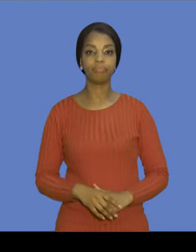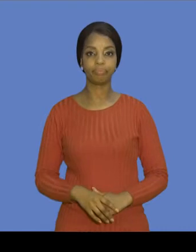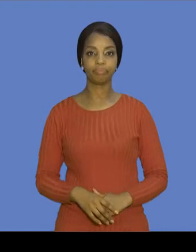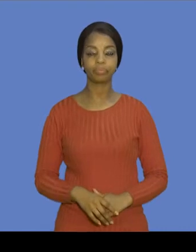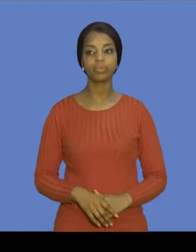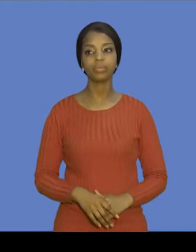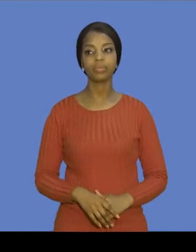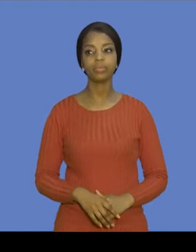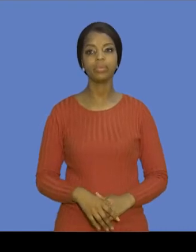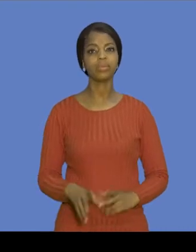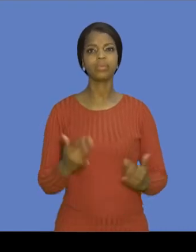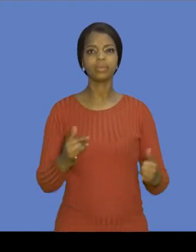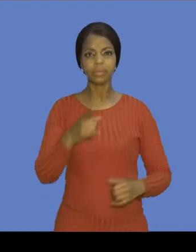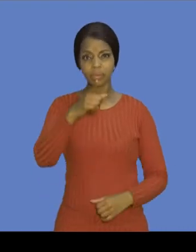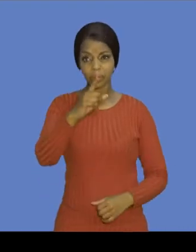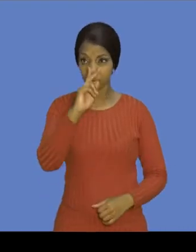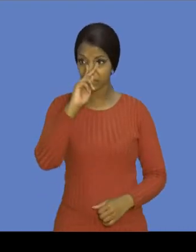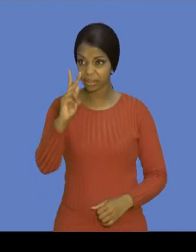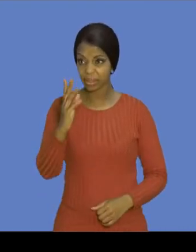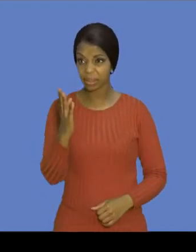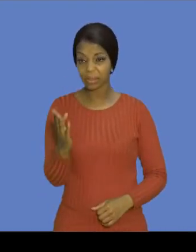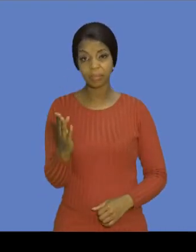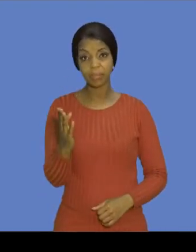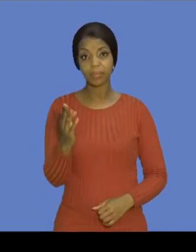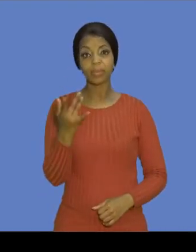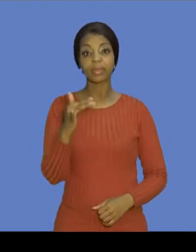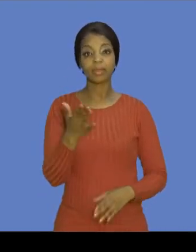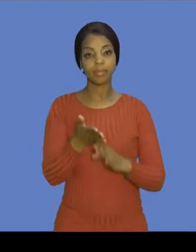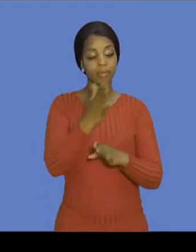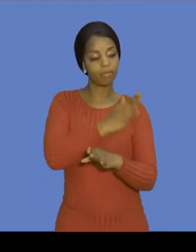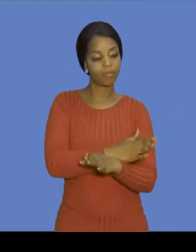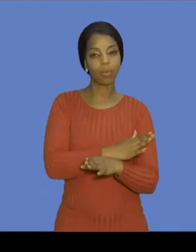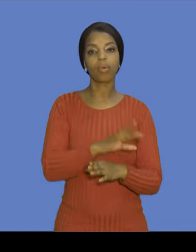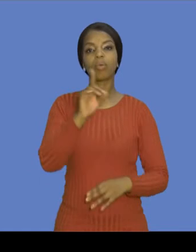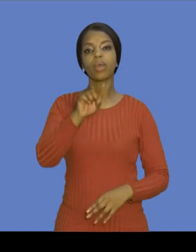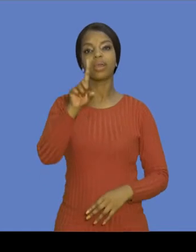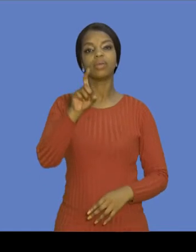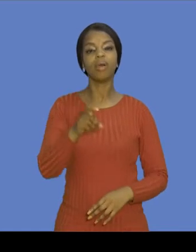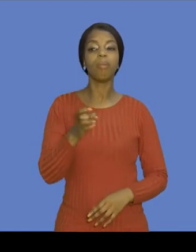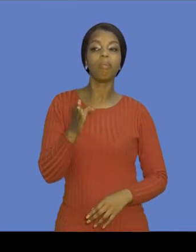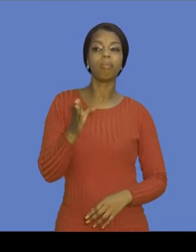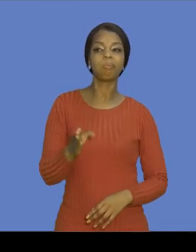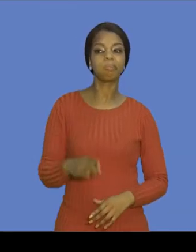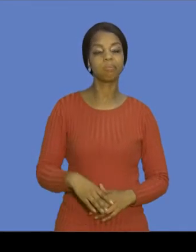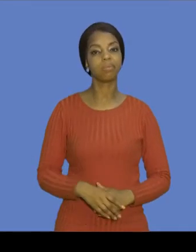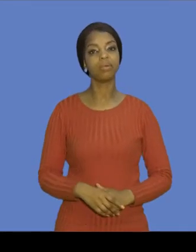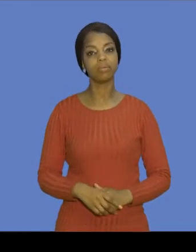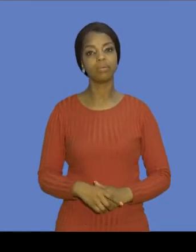4,541,74, I think. Now, as you can see here, if we go back to the previous question about